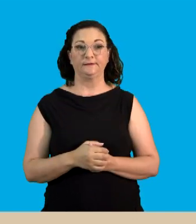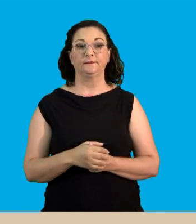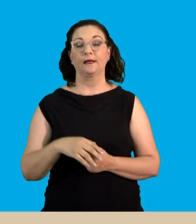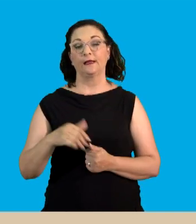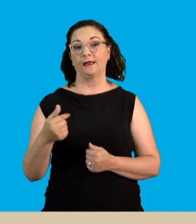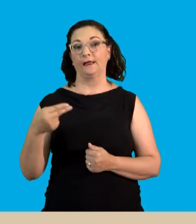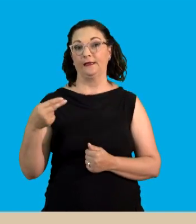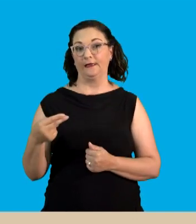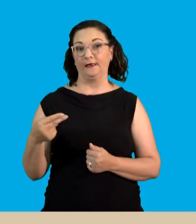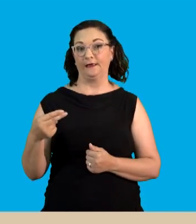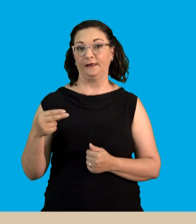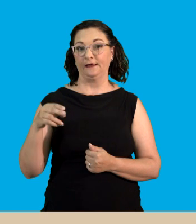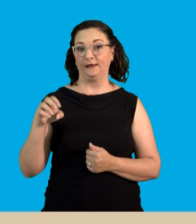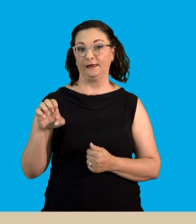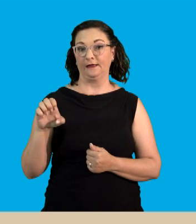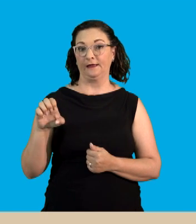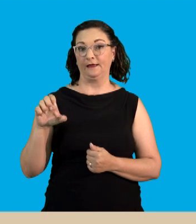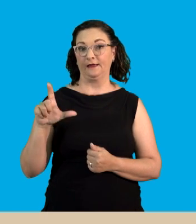and helium gas.